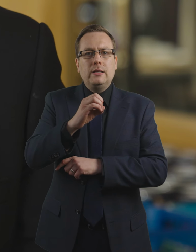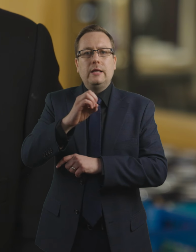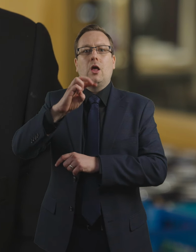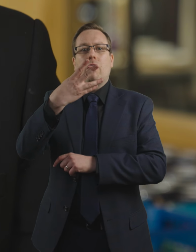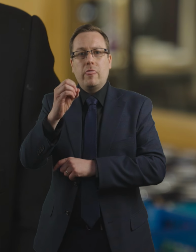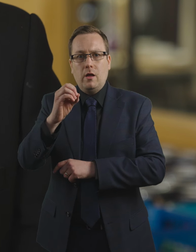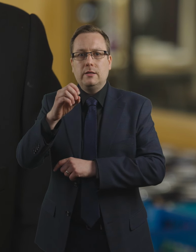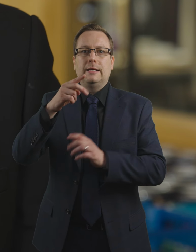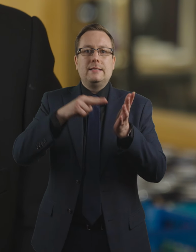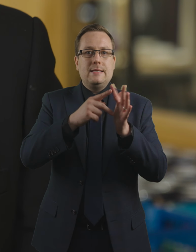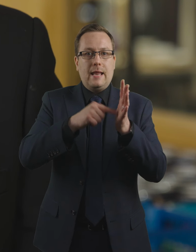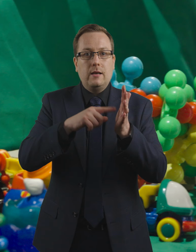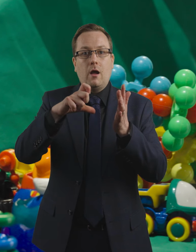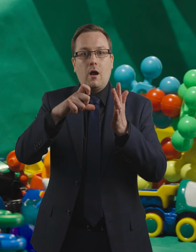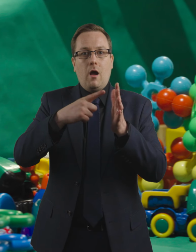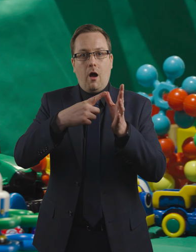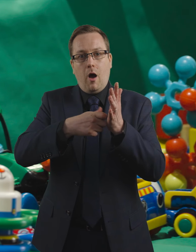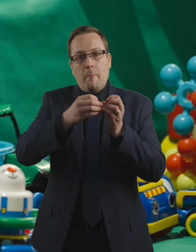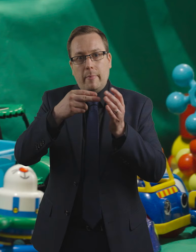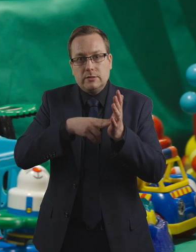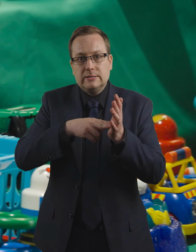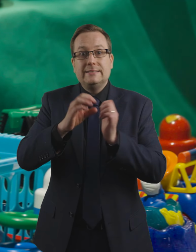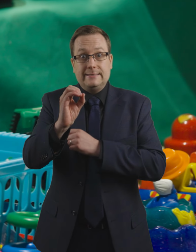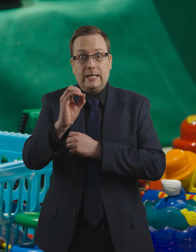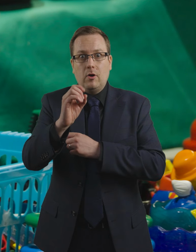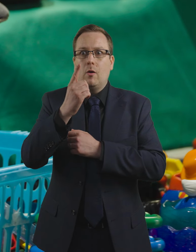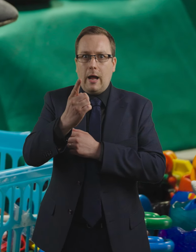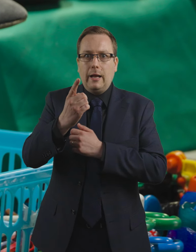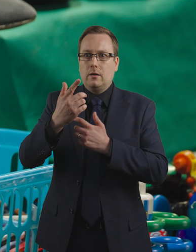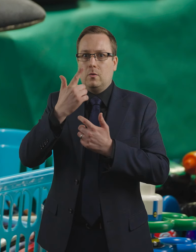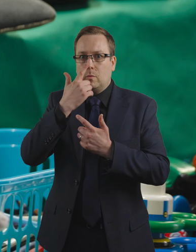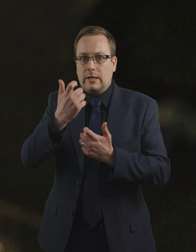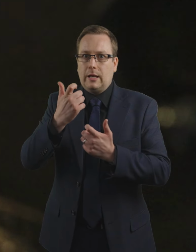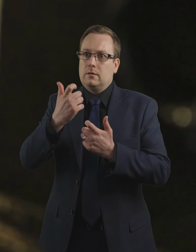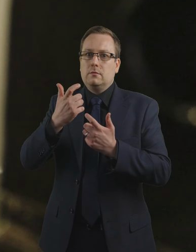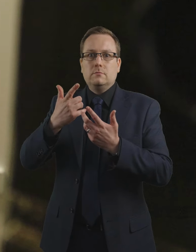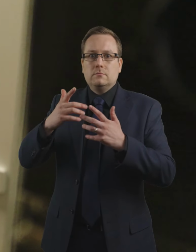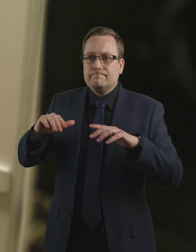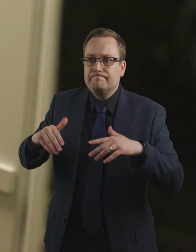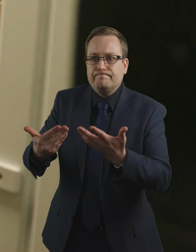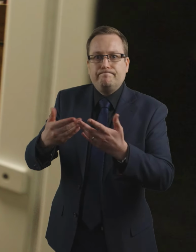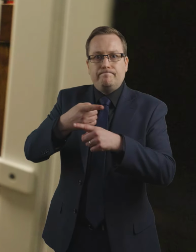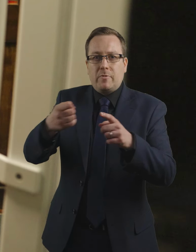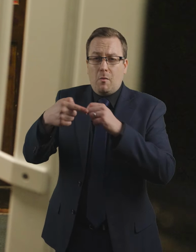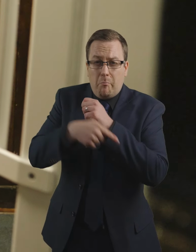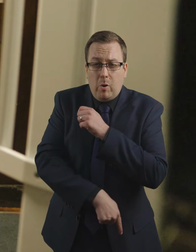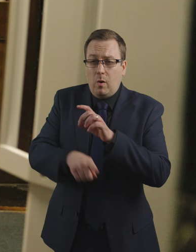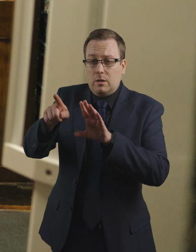focused ways to reach more people, especially the young and especially in our poorest